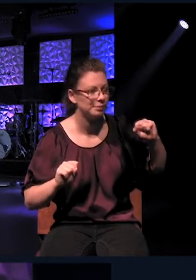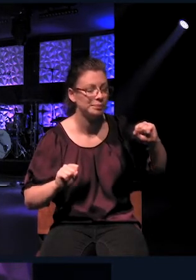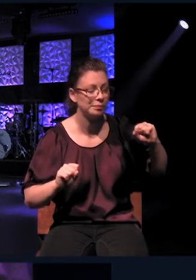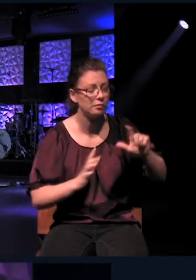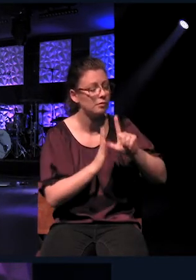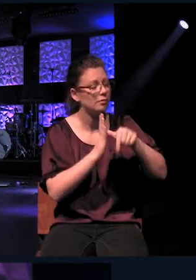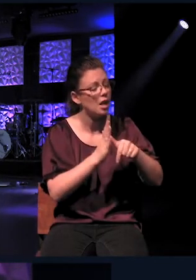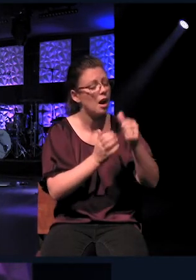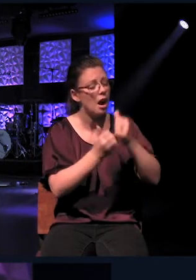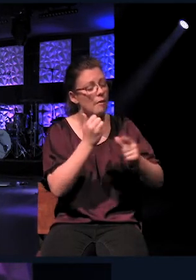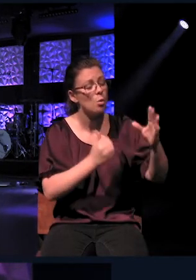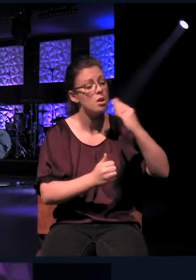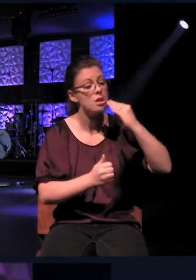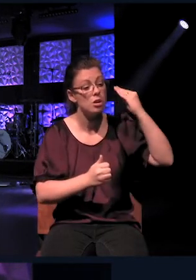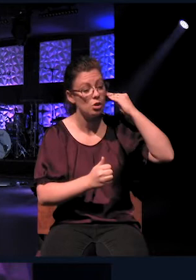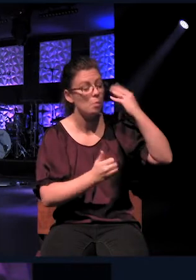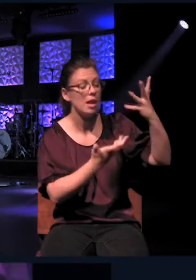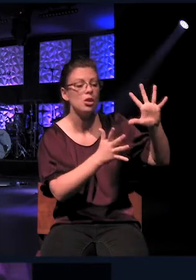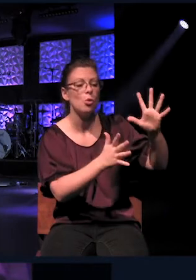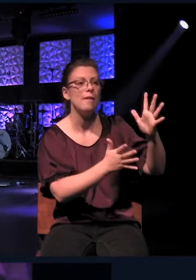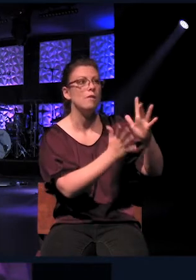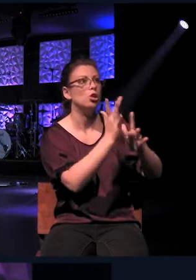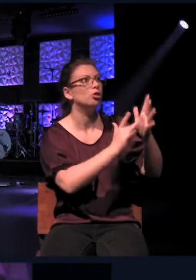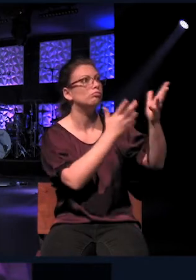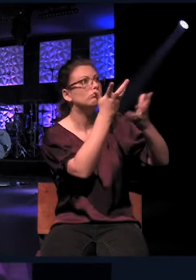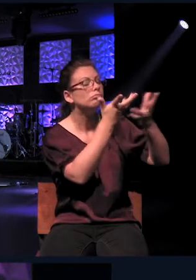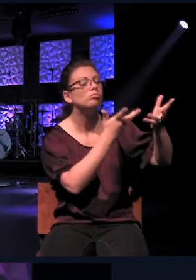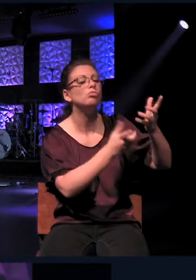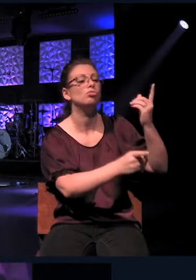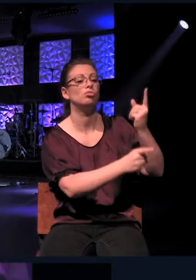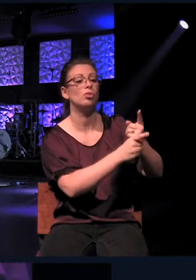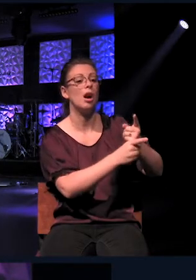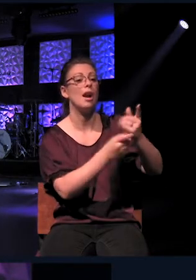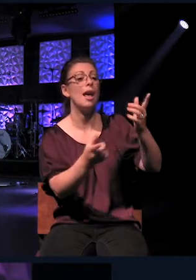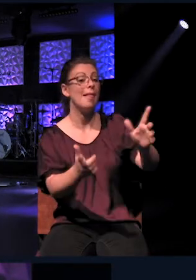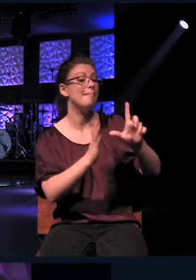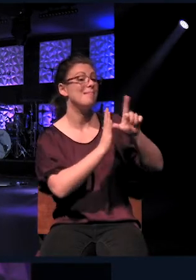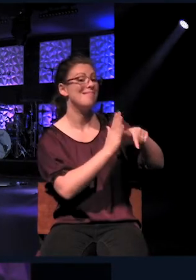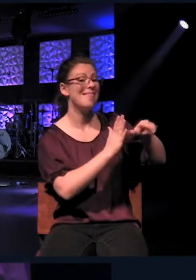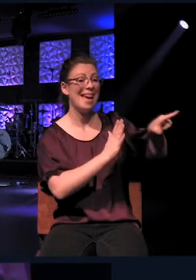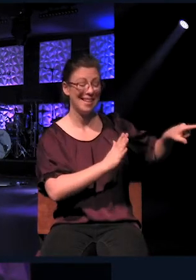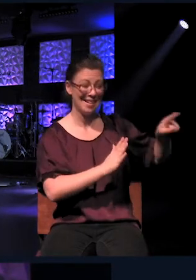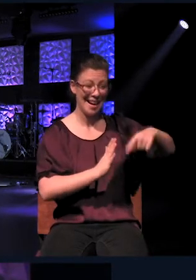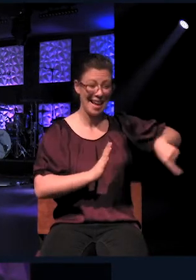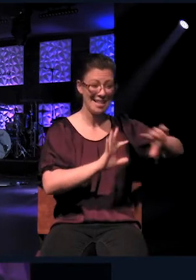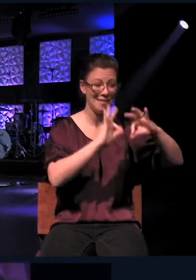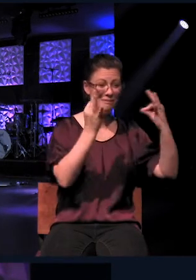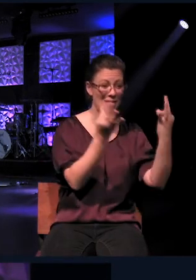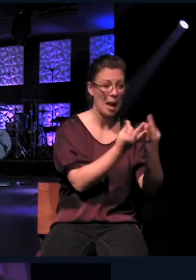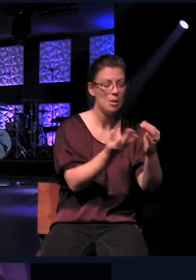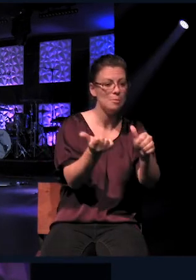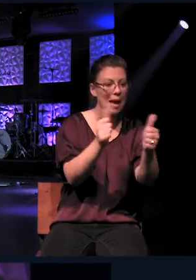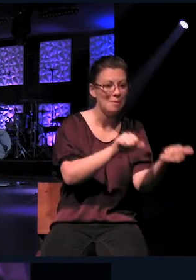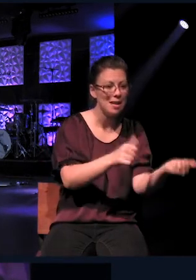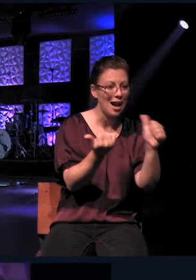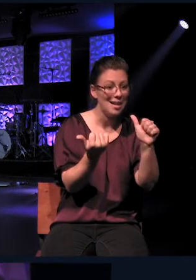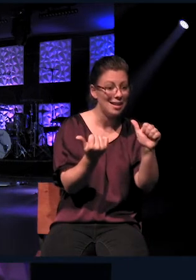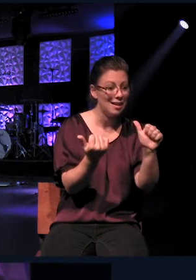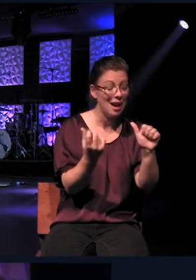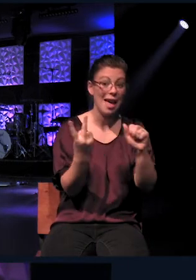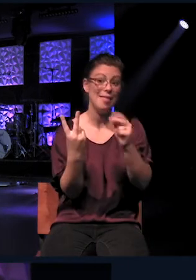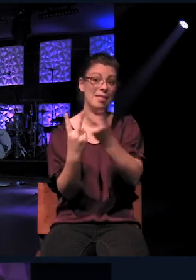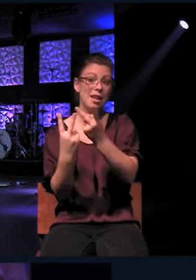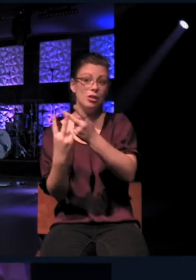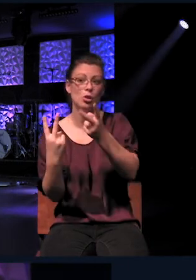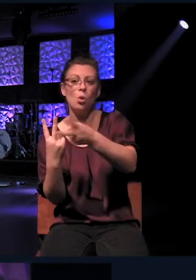and everyone in his household were immediately baptized. He brought them into his house, and he set a meal before them. And he and his